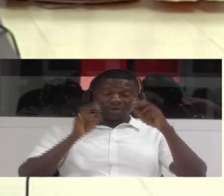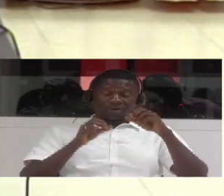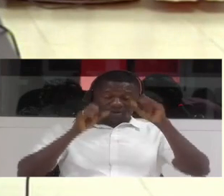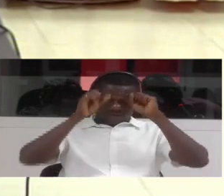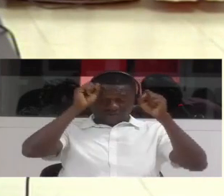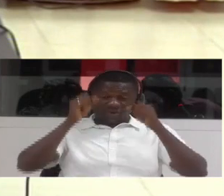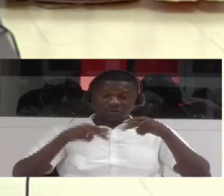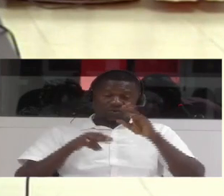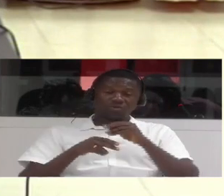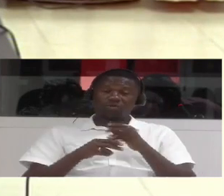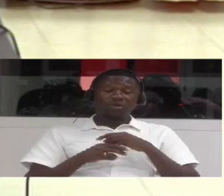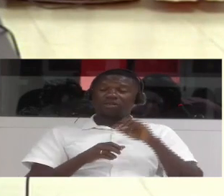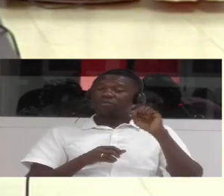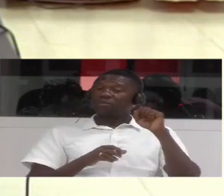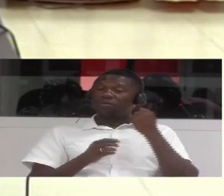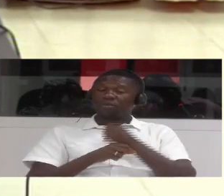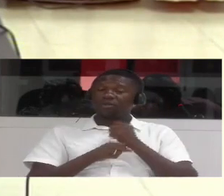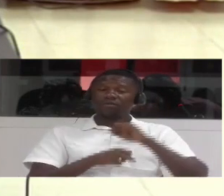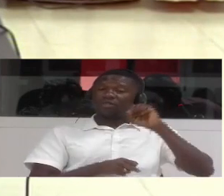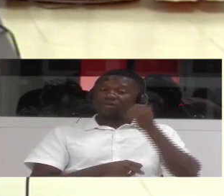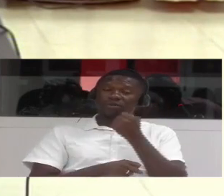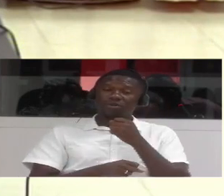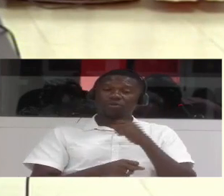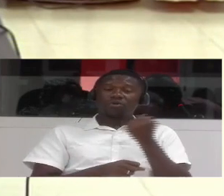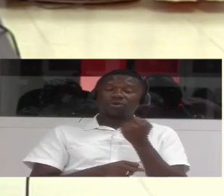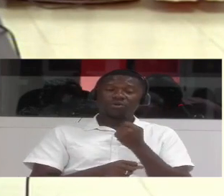journalists were denied access to